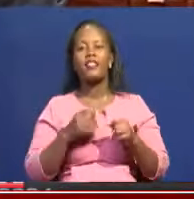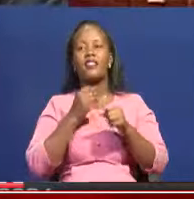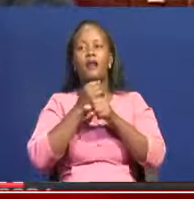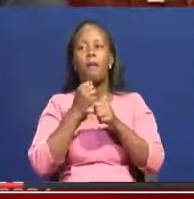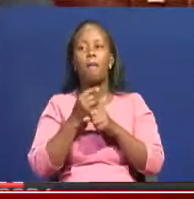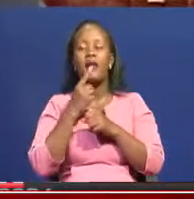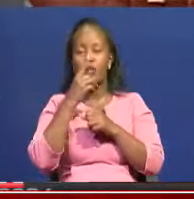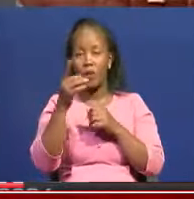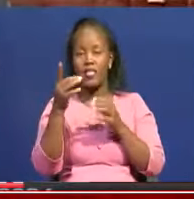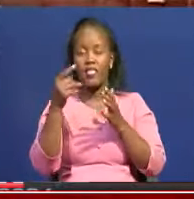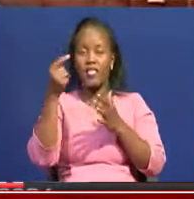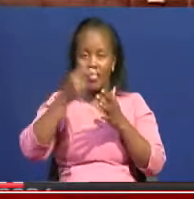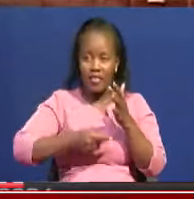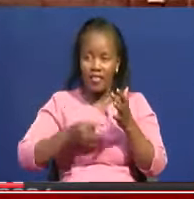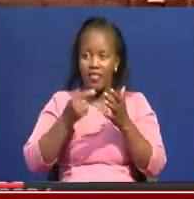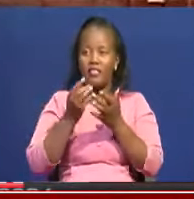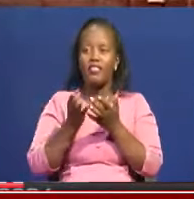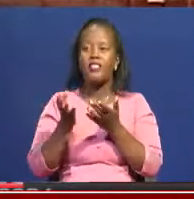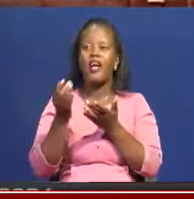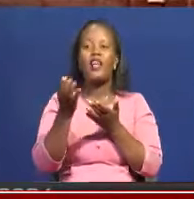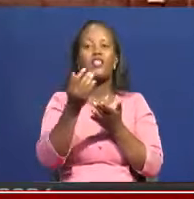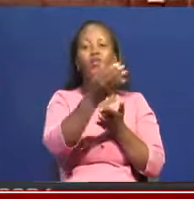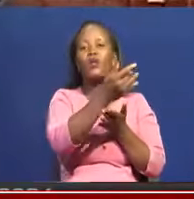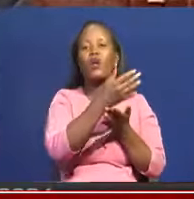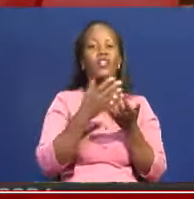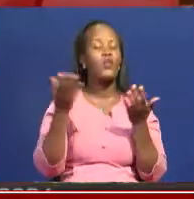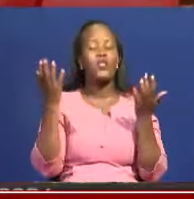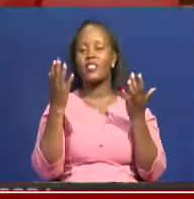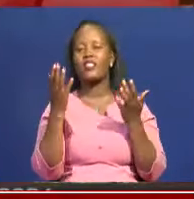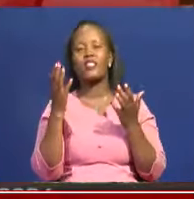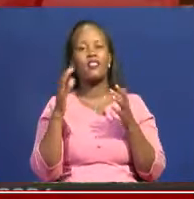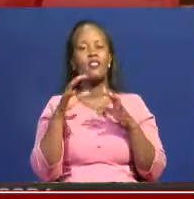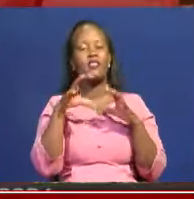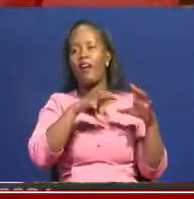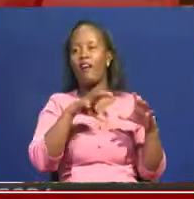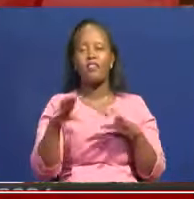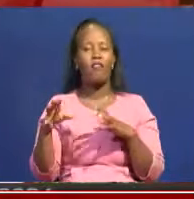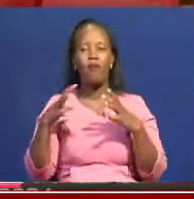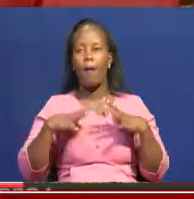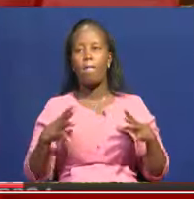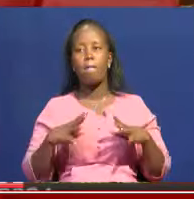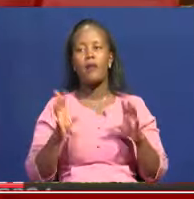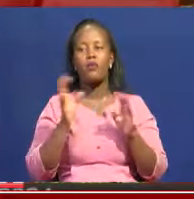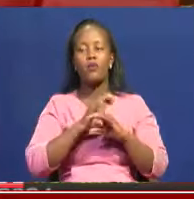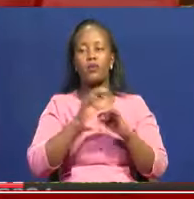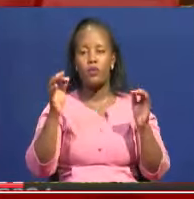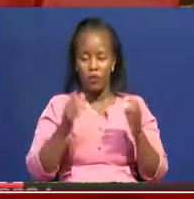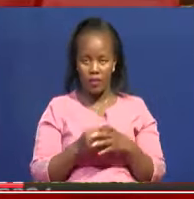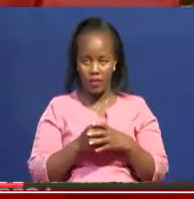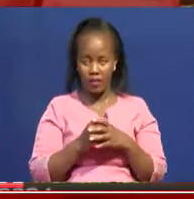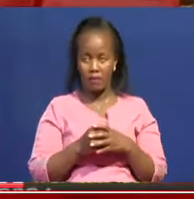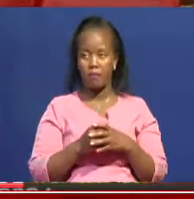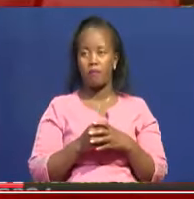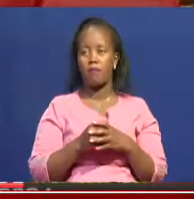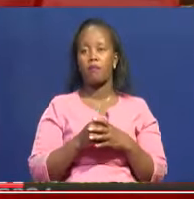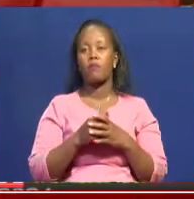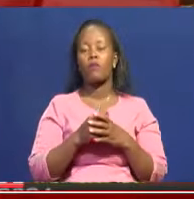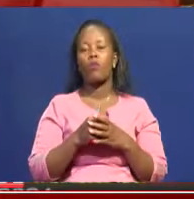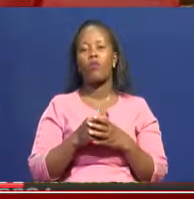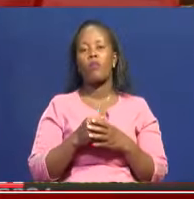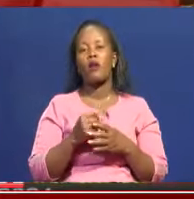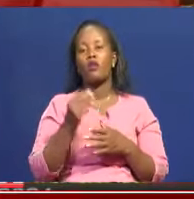the revenue collection that is collected does not hurt Kenyans. Mr. Speaker, the hiring of 20,000